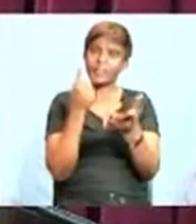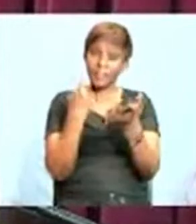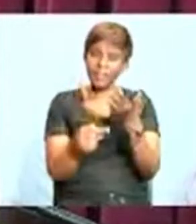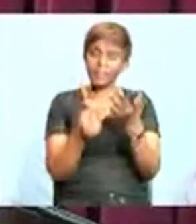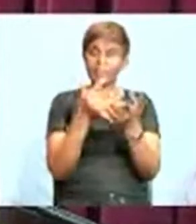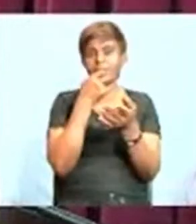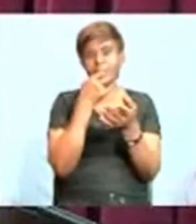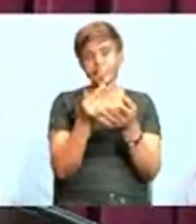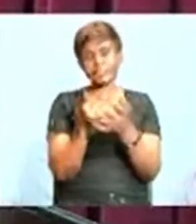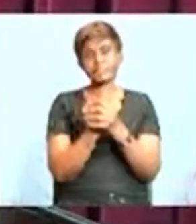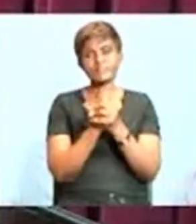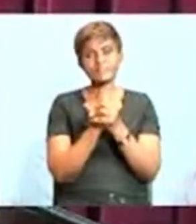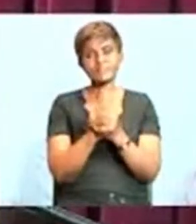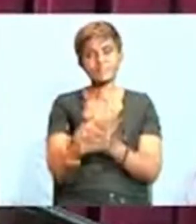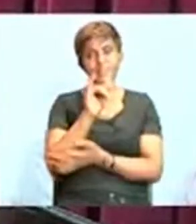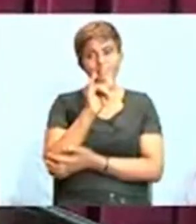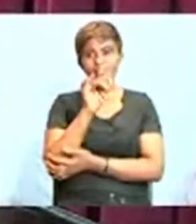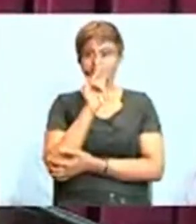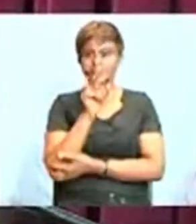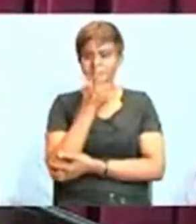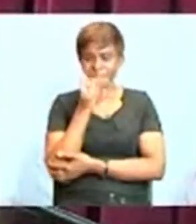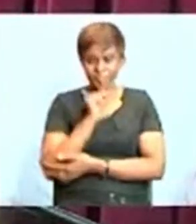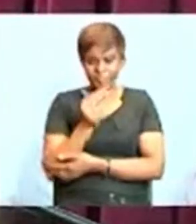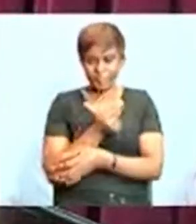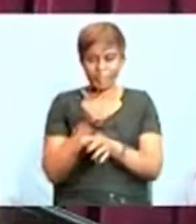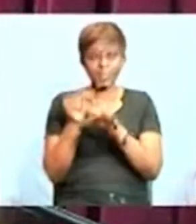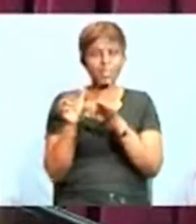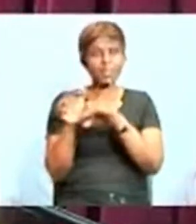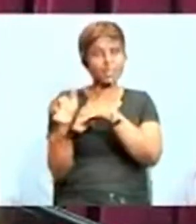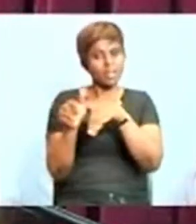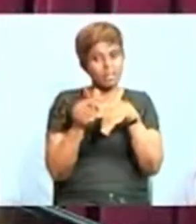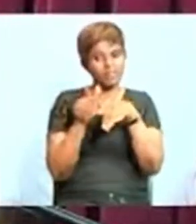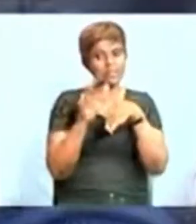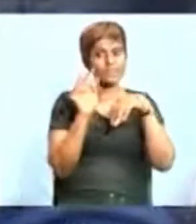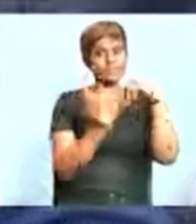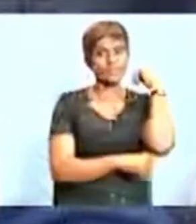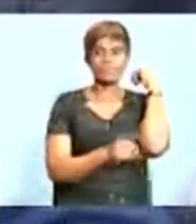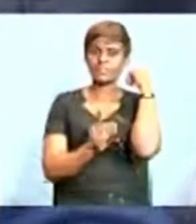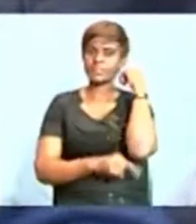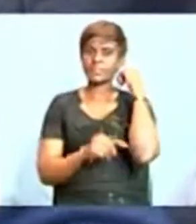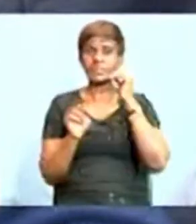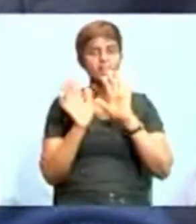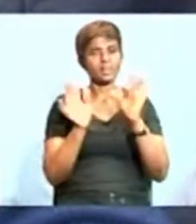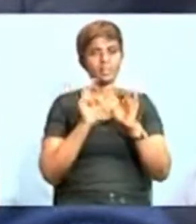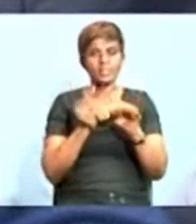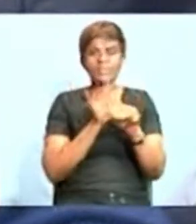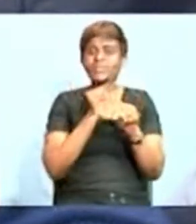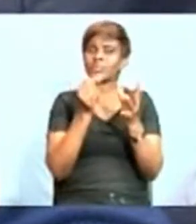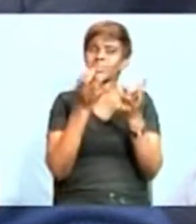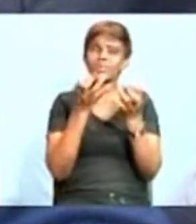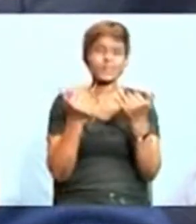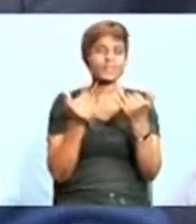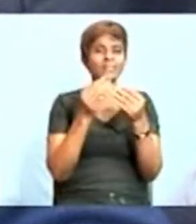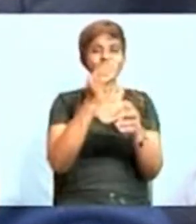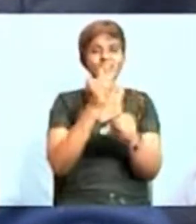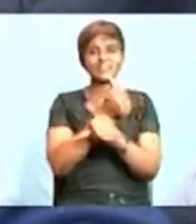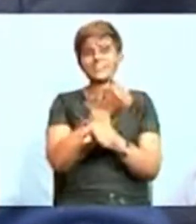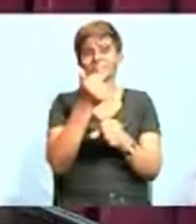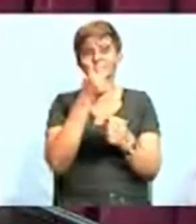said. And please let's avoid sanctions. We don't want to receive any